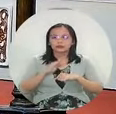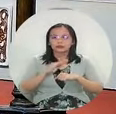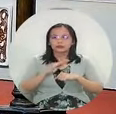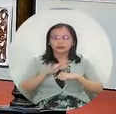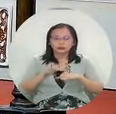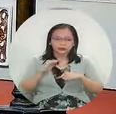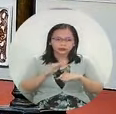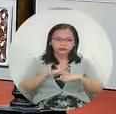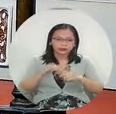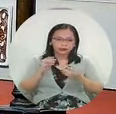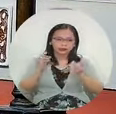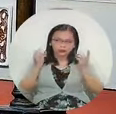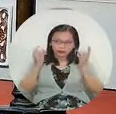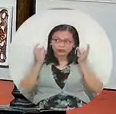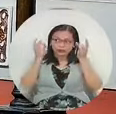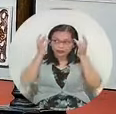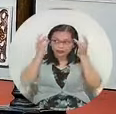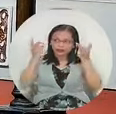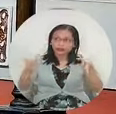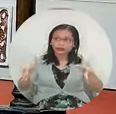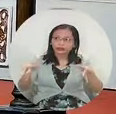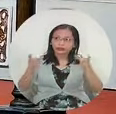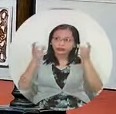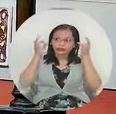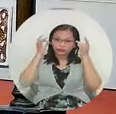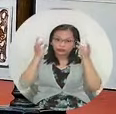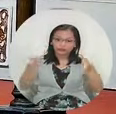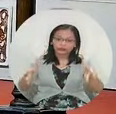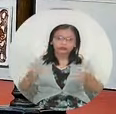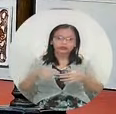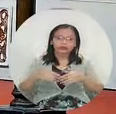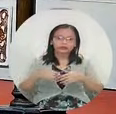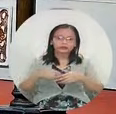Dunay, kauban si Brother Junji.